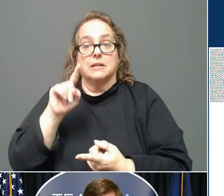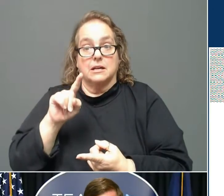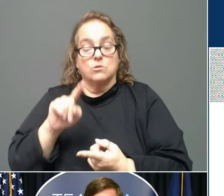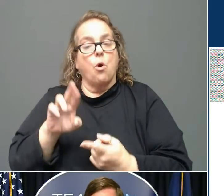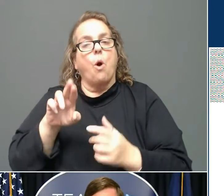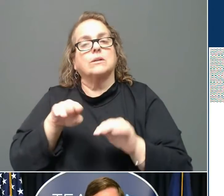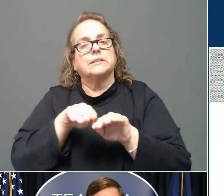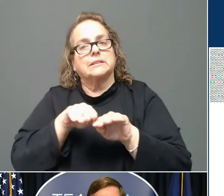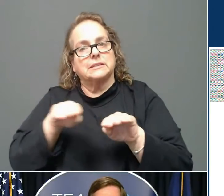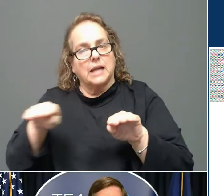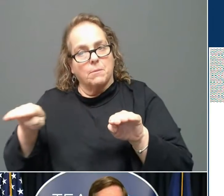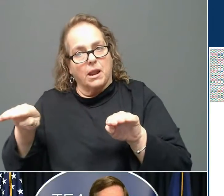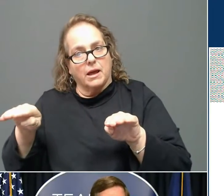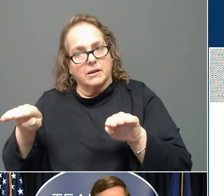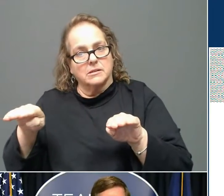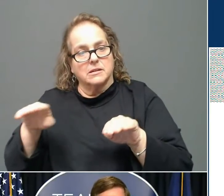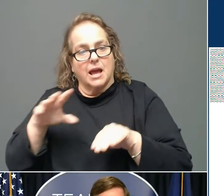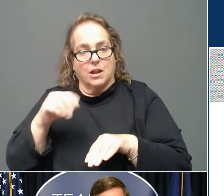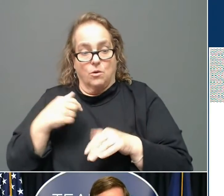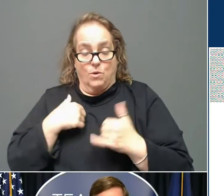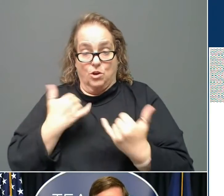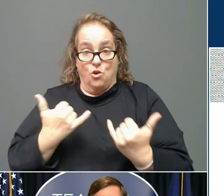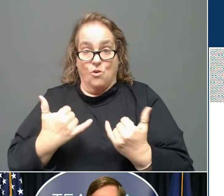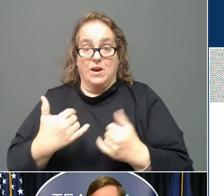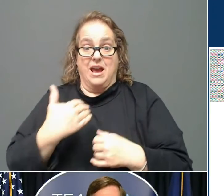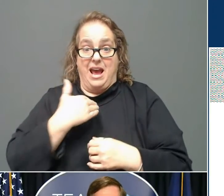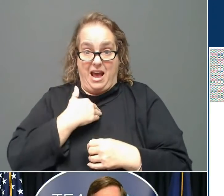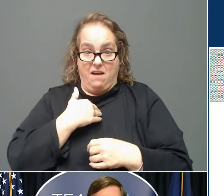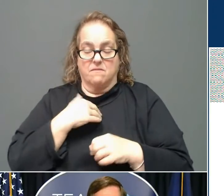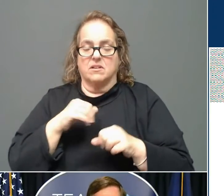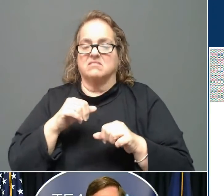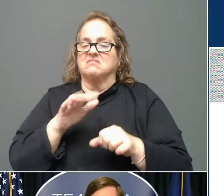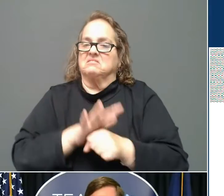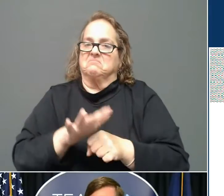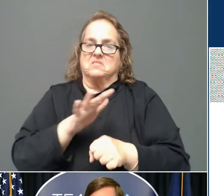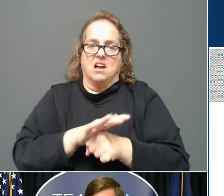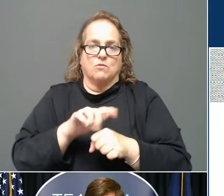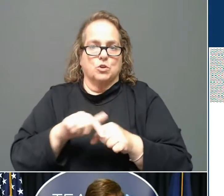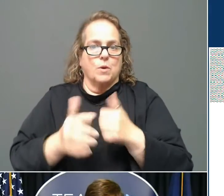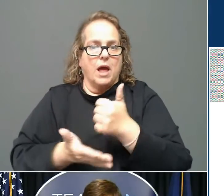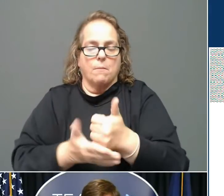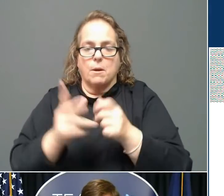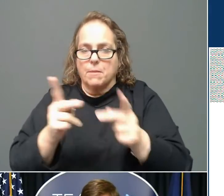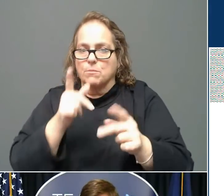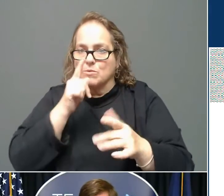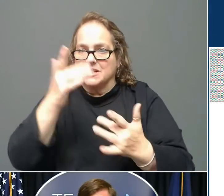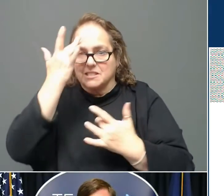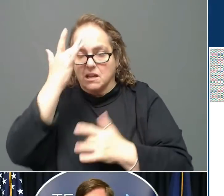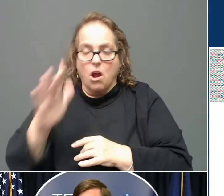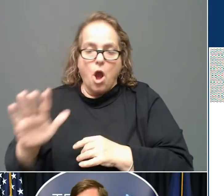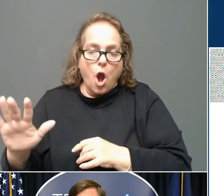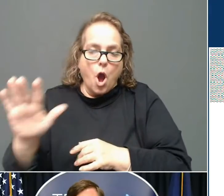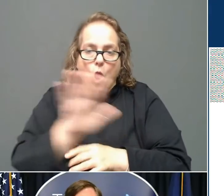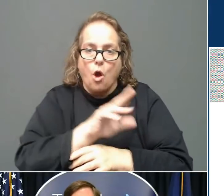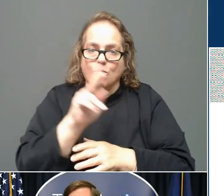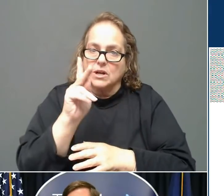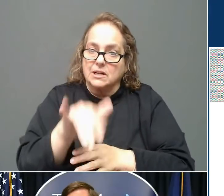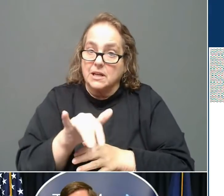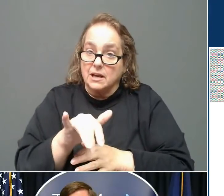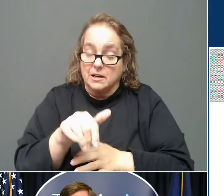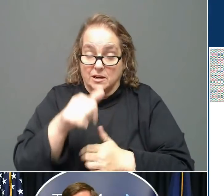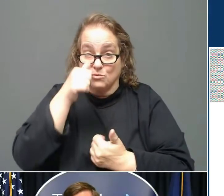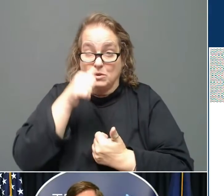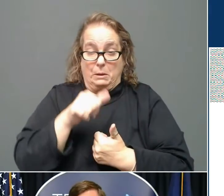stabilized. And we currently have capacity to help people who are sick all across Kentucky. Think about the number of times from the